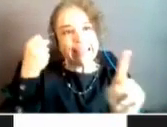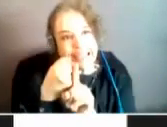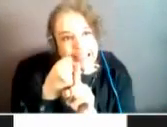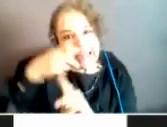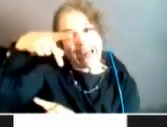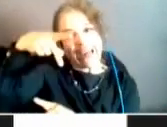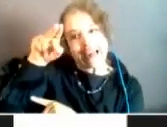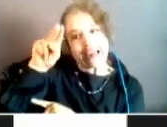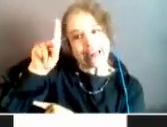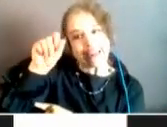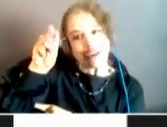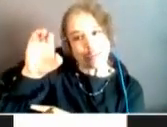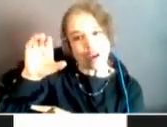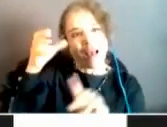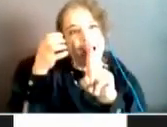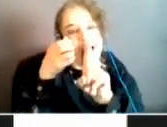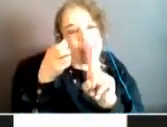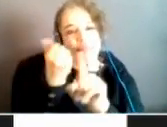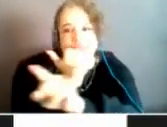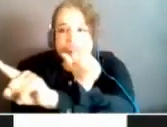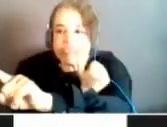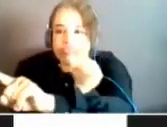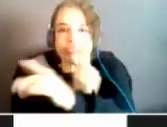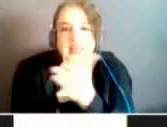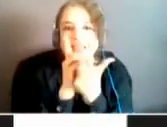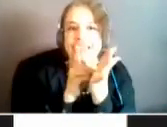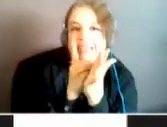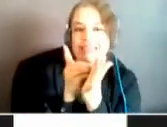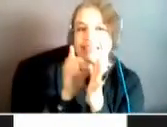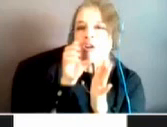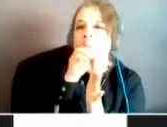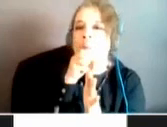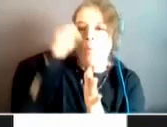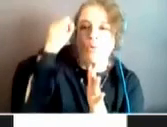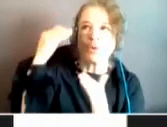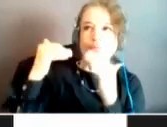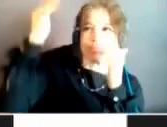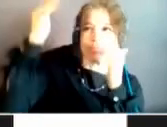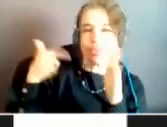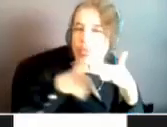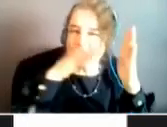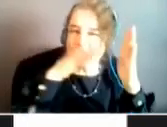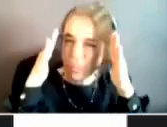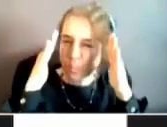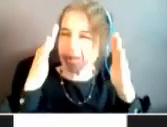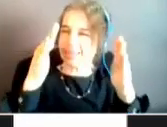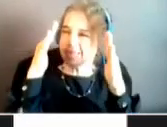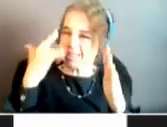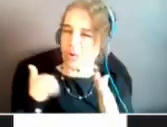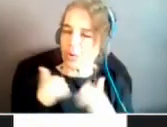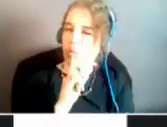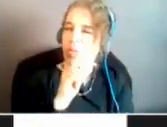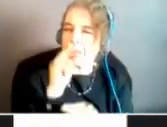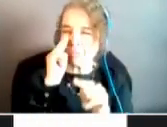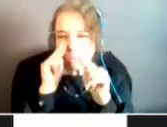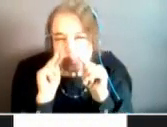you know, substance abuse among older adults. So, you know, we need to pay attention to that. We need to really